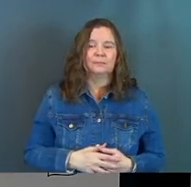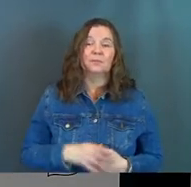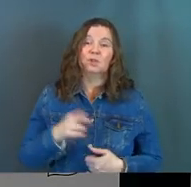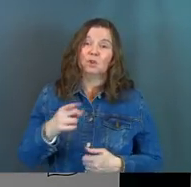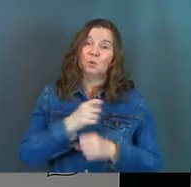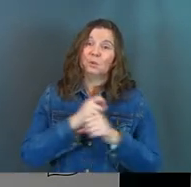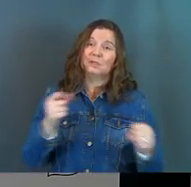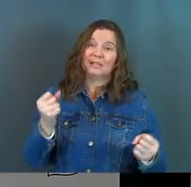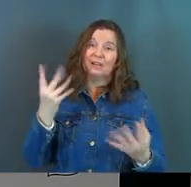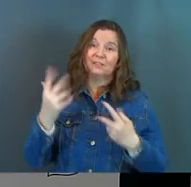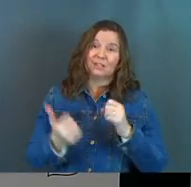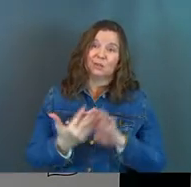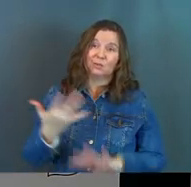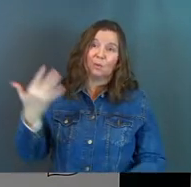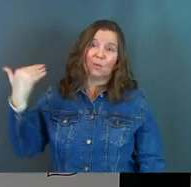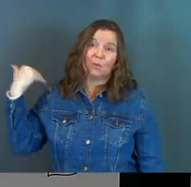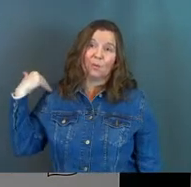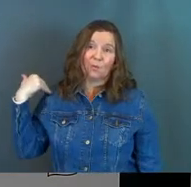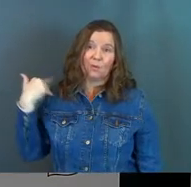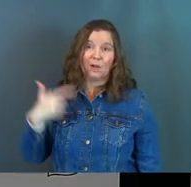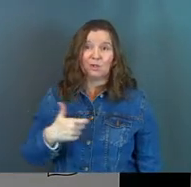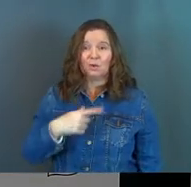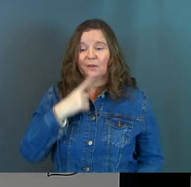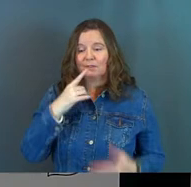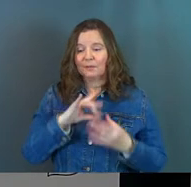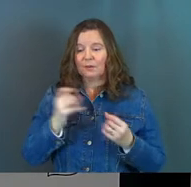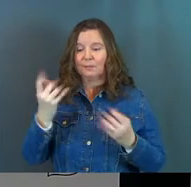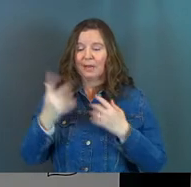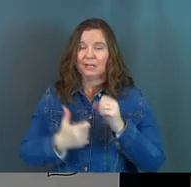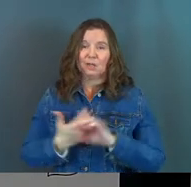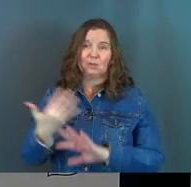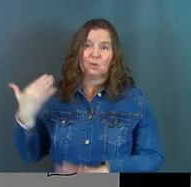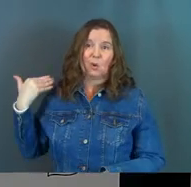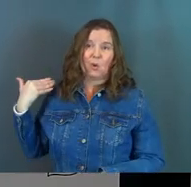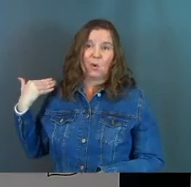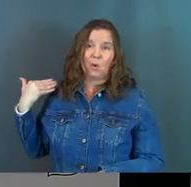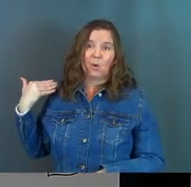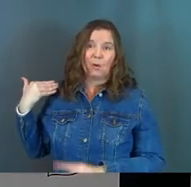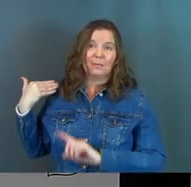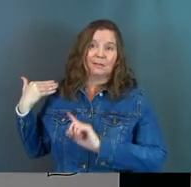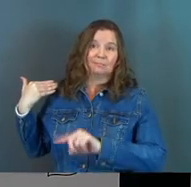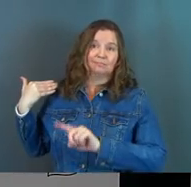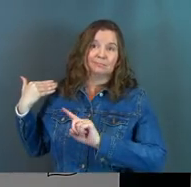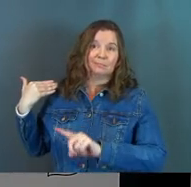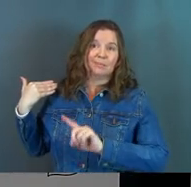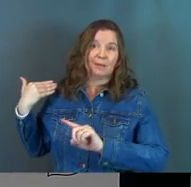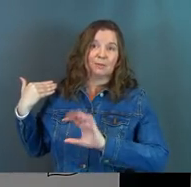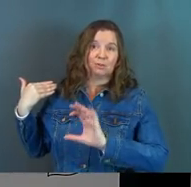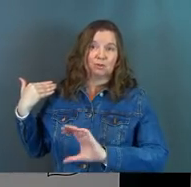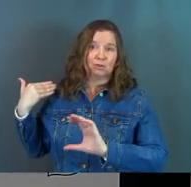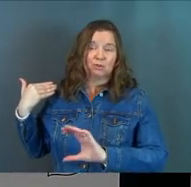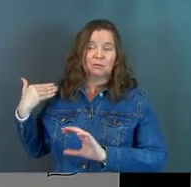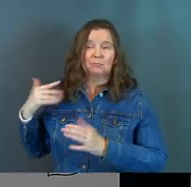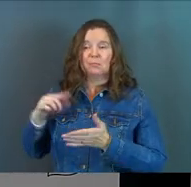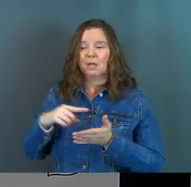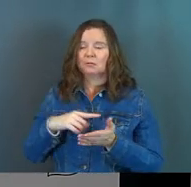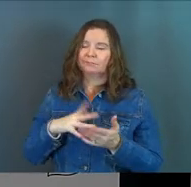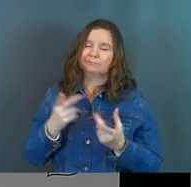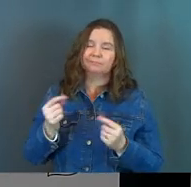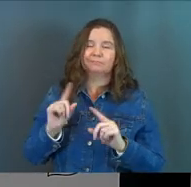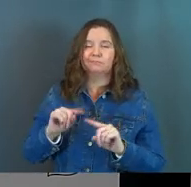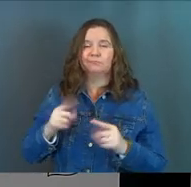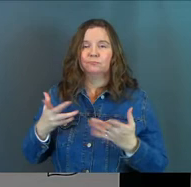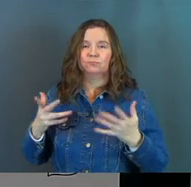you were saved years ago. You got a testimony from years ago. You've been coming to church and you pay your dues